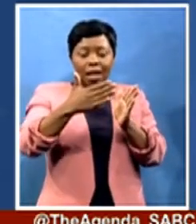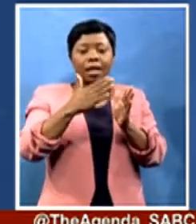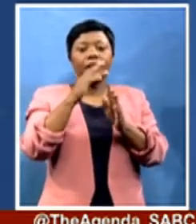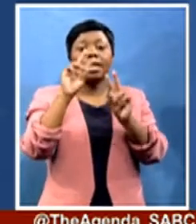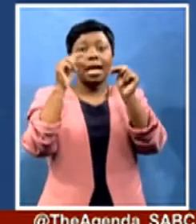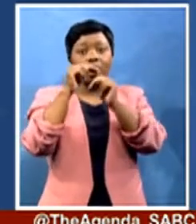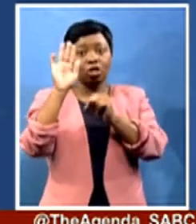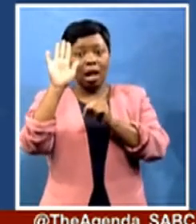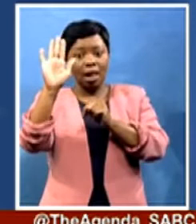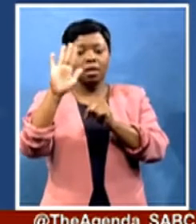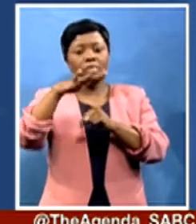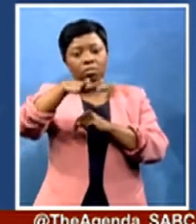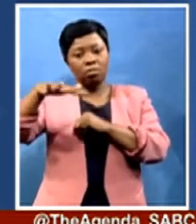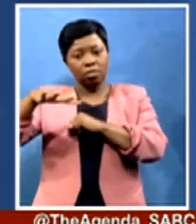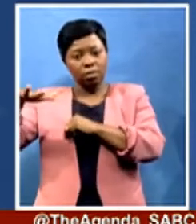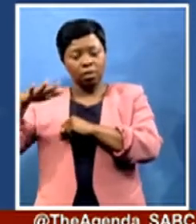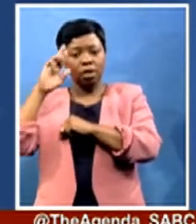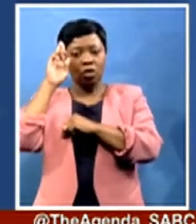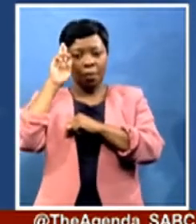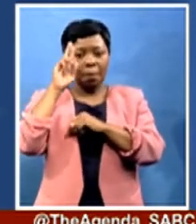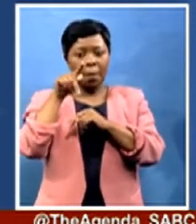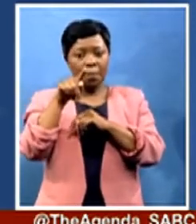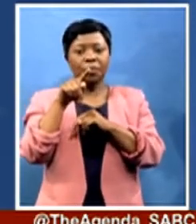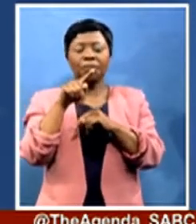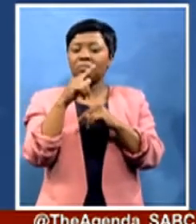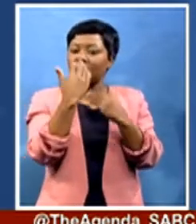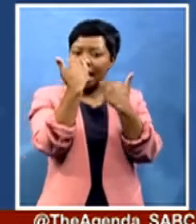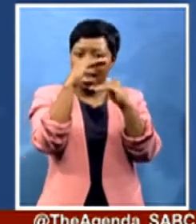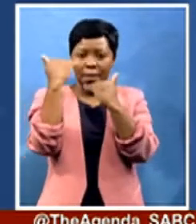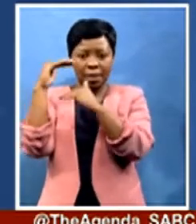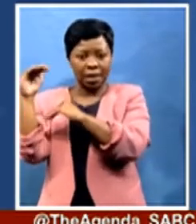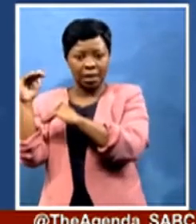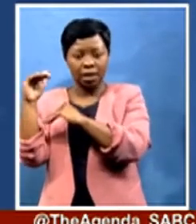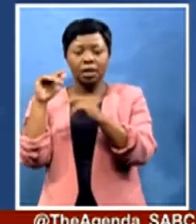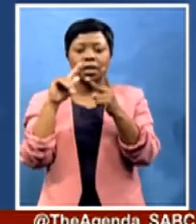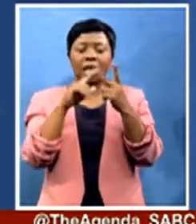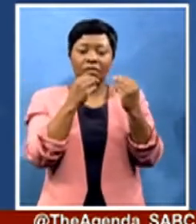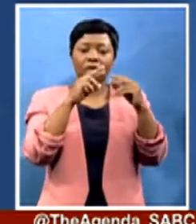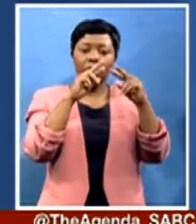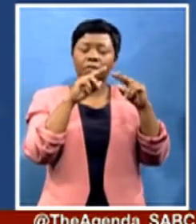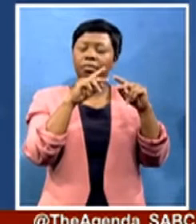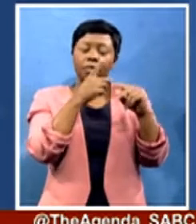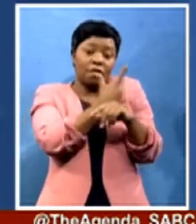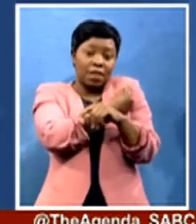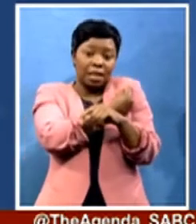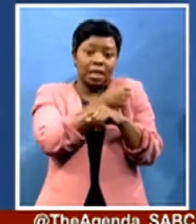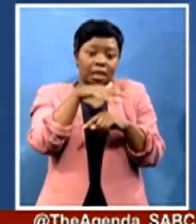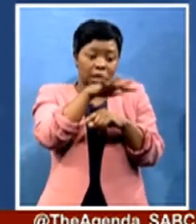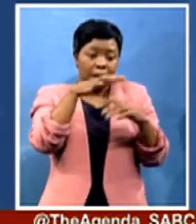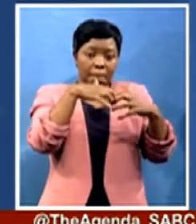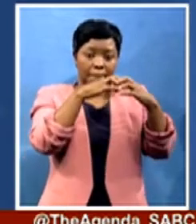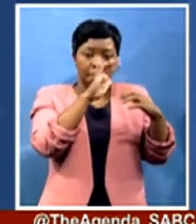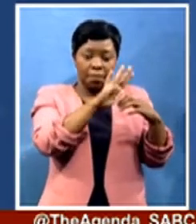Sisonke study are limited. They are research sites. They are vaccination sites paired with the research sites. So